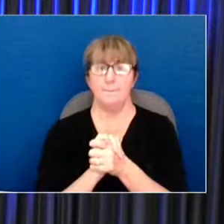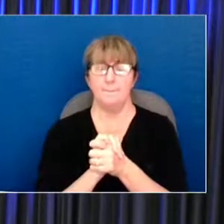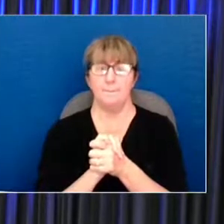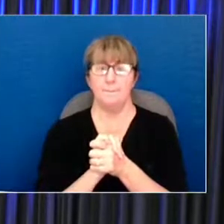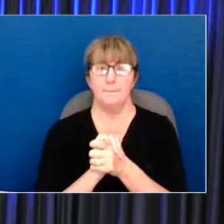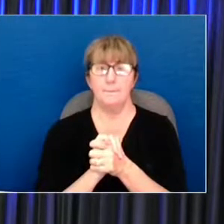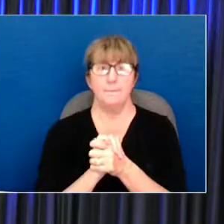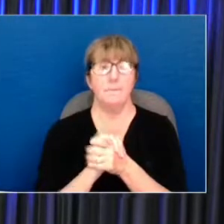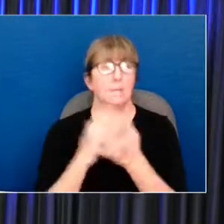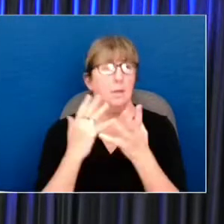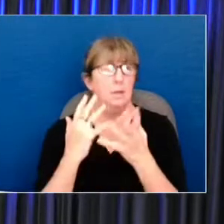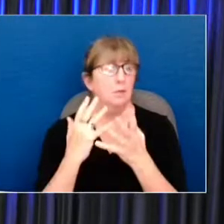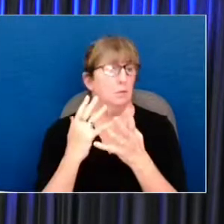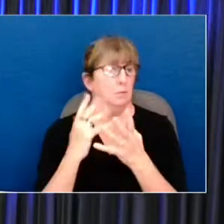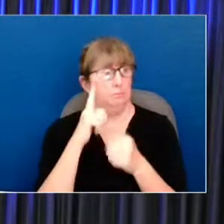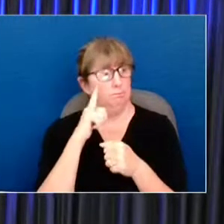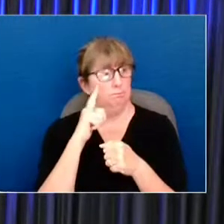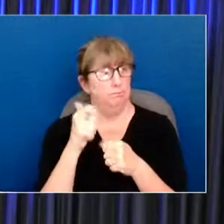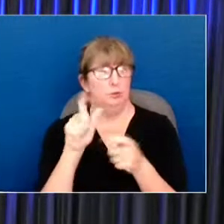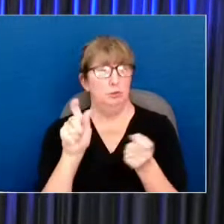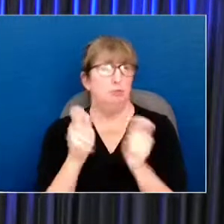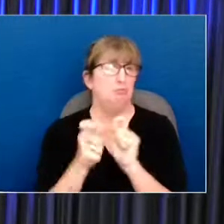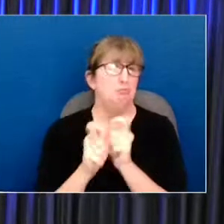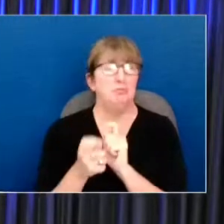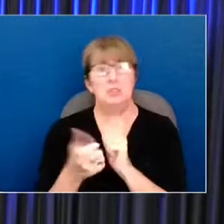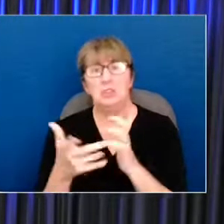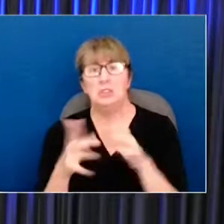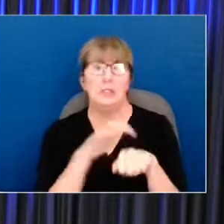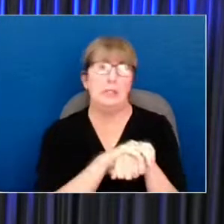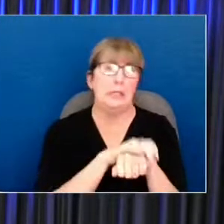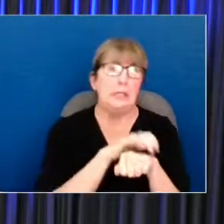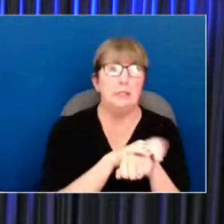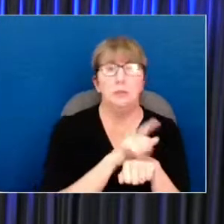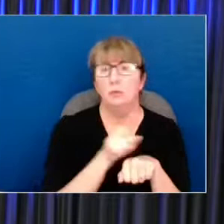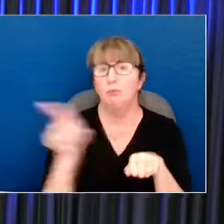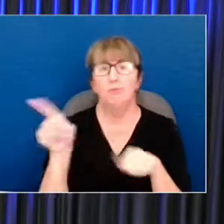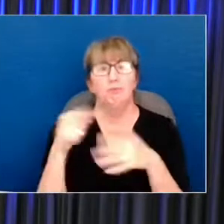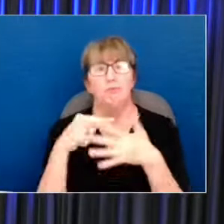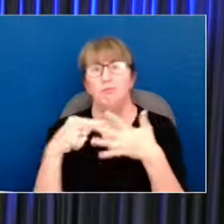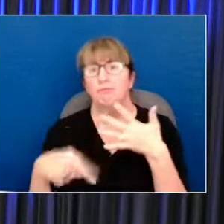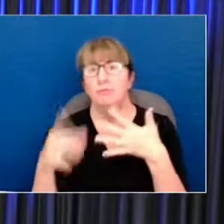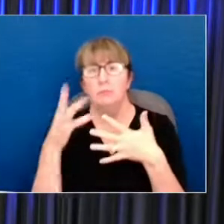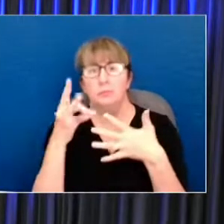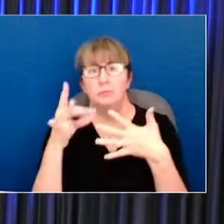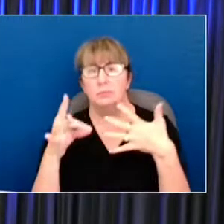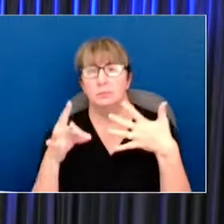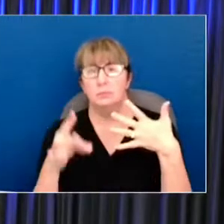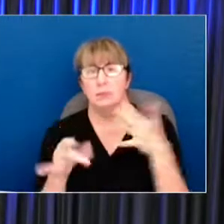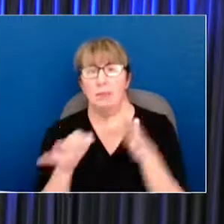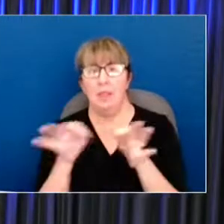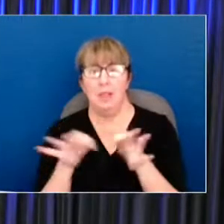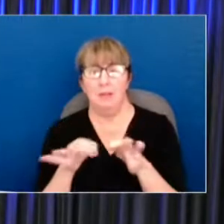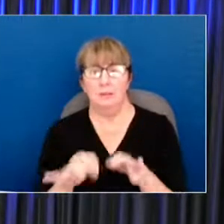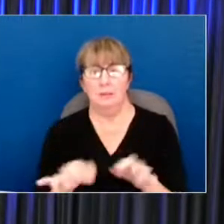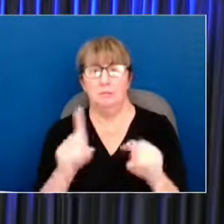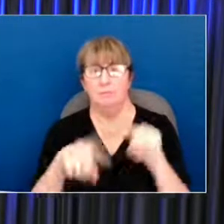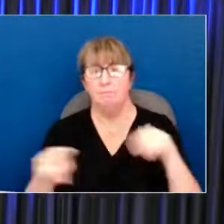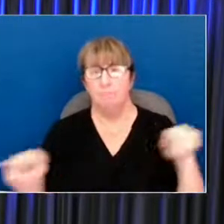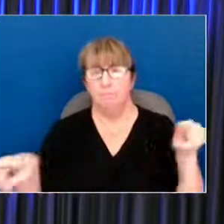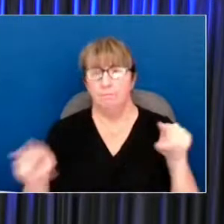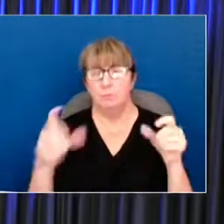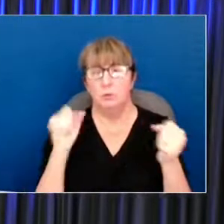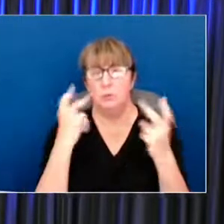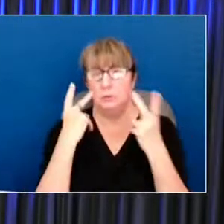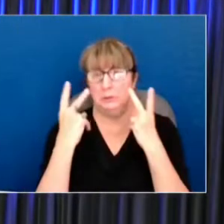So at your discretion, you can change it from, again, English to any of the available languages, and you'll be able to see it. That